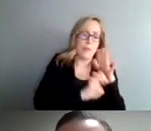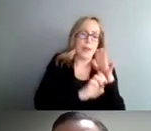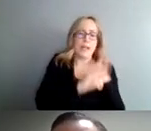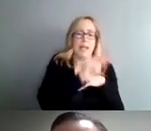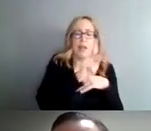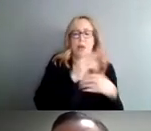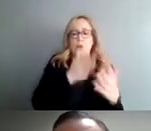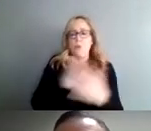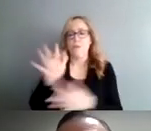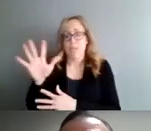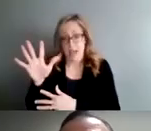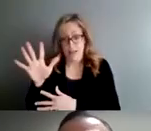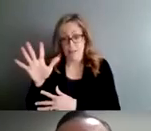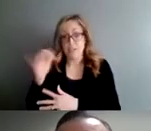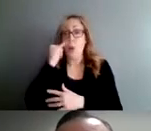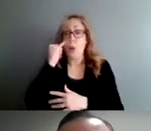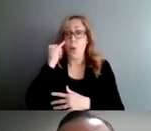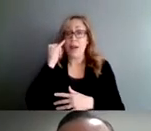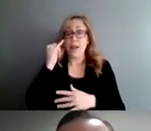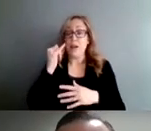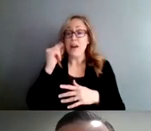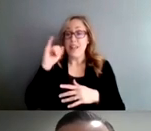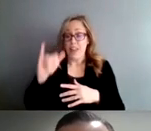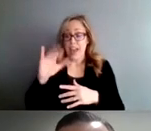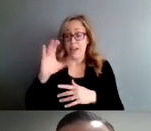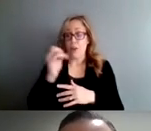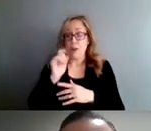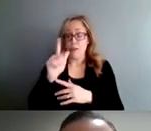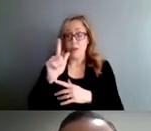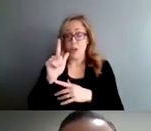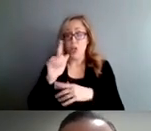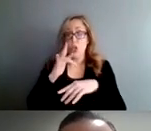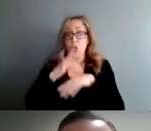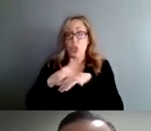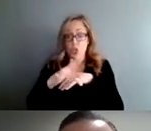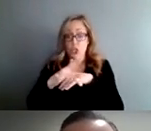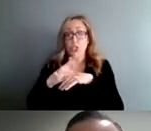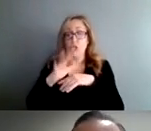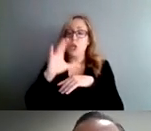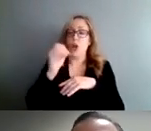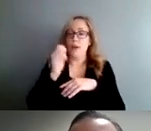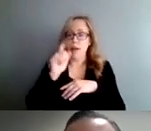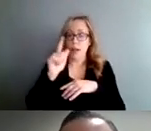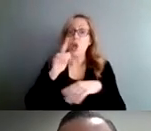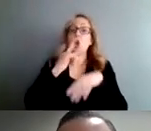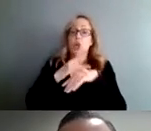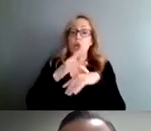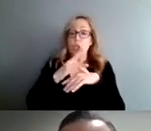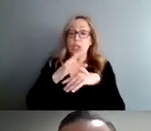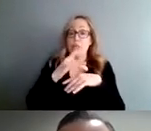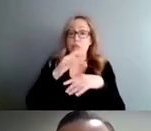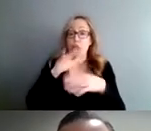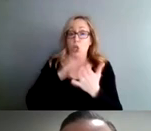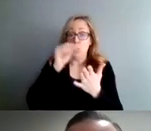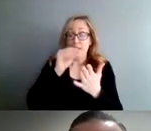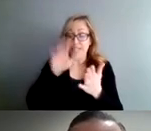So preschool students, if you're assigned to the Cardinal O'Connell Early Learning Center and you're currently remote, we're working towards making sure that we can